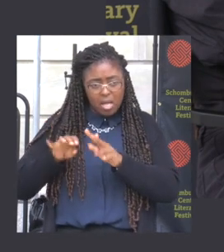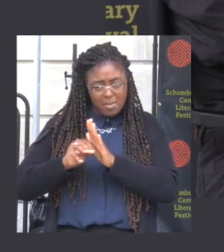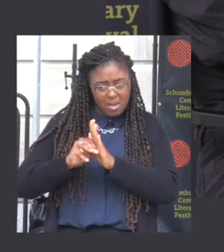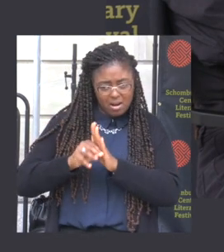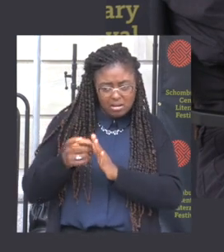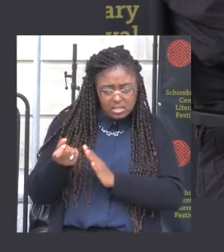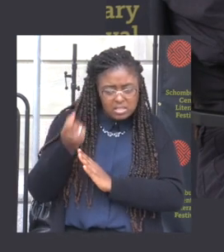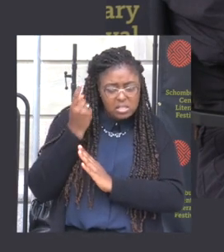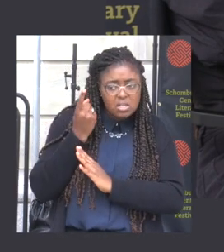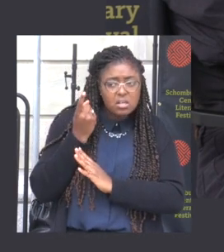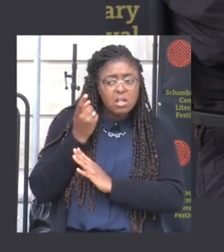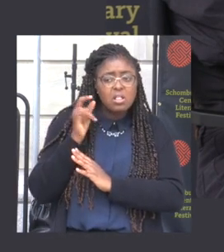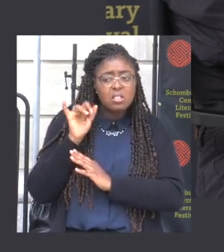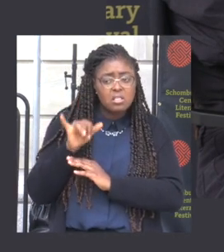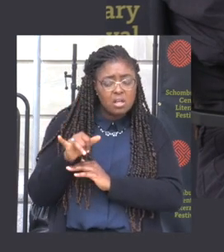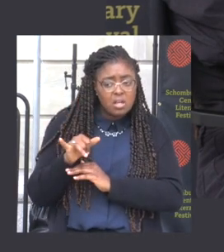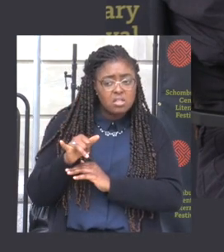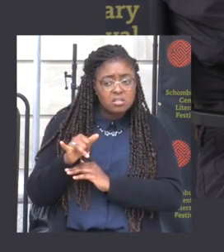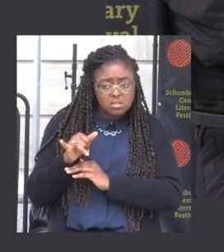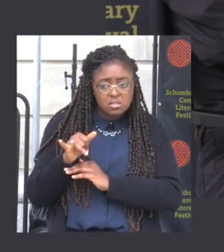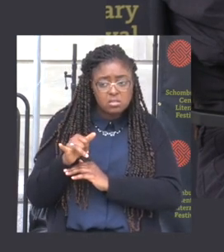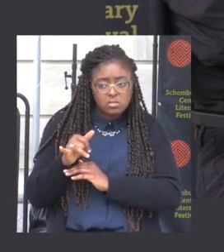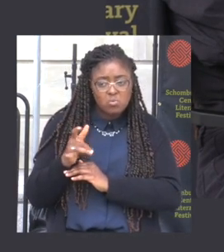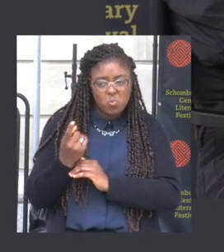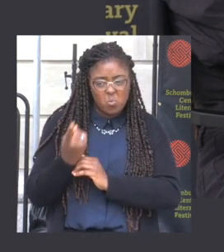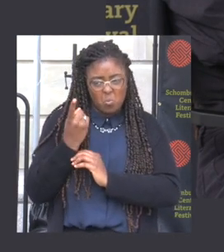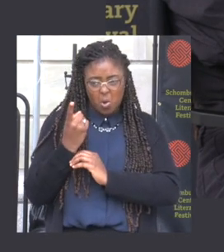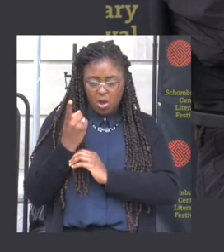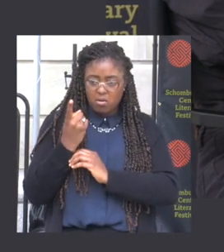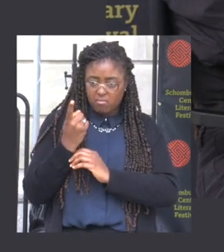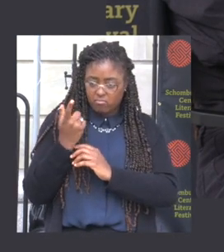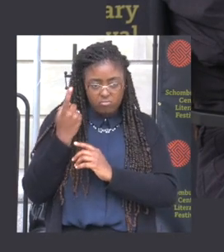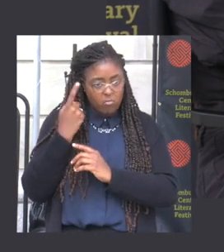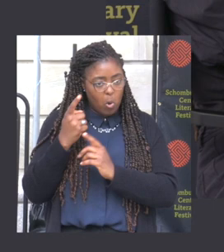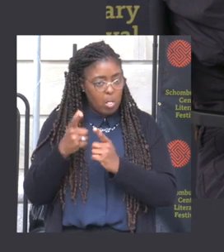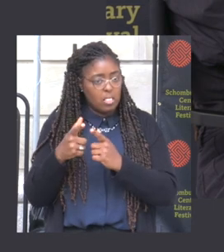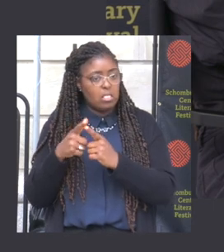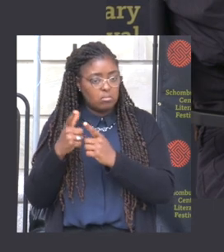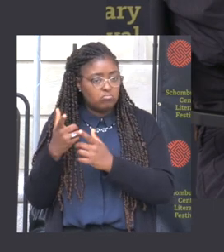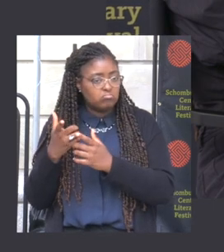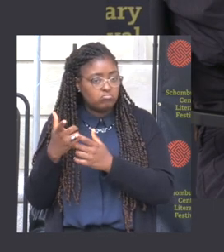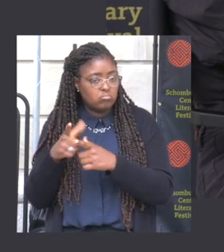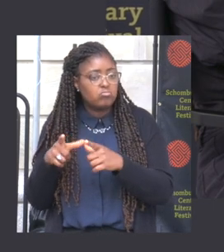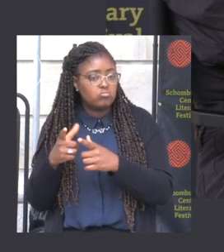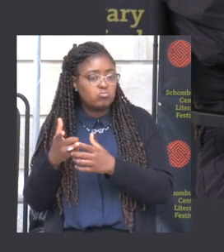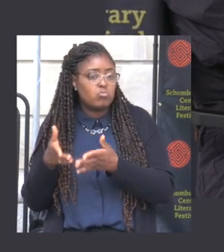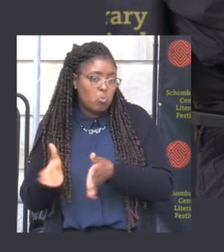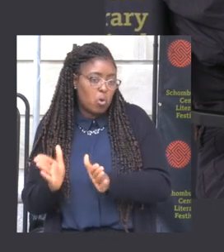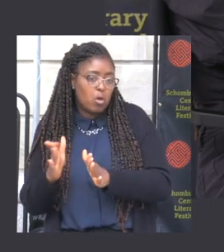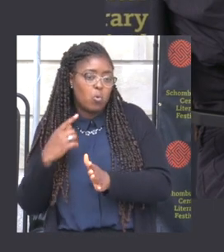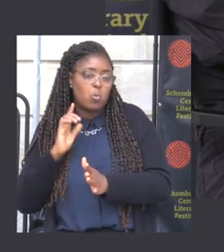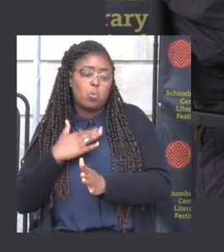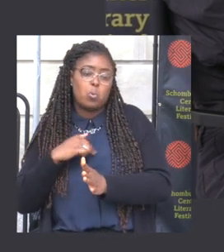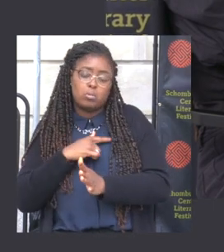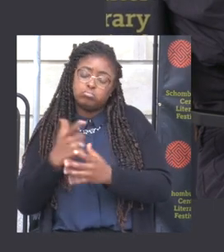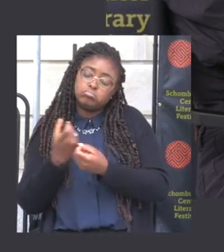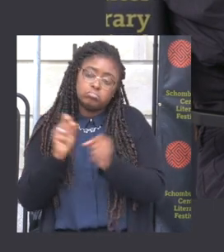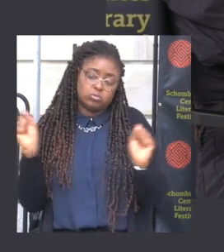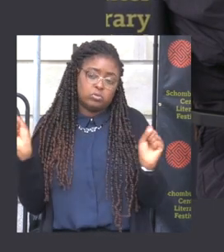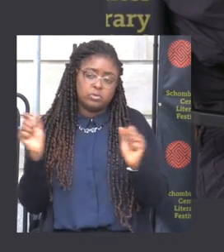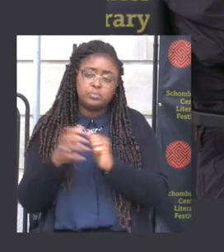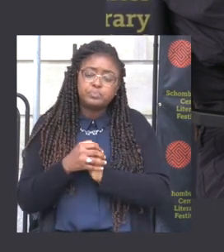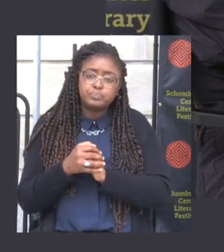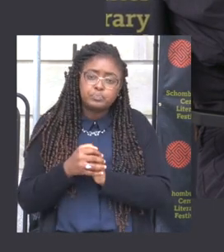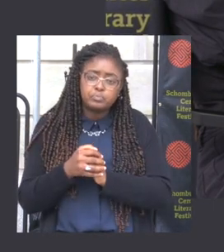is one of the paths to our liberation. But in terms of publishing, it remains to be seen. You know, I think that a